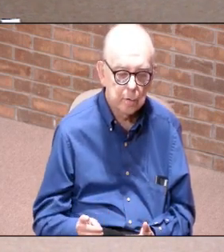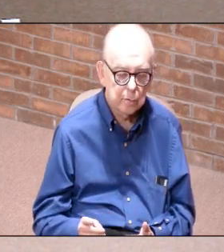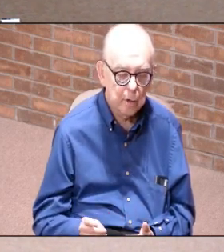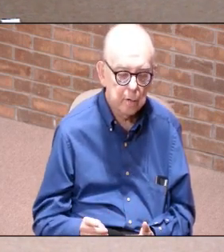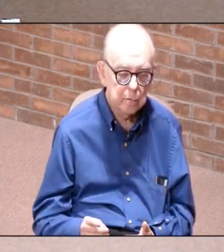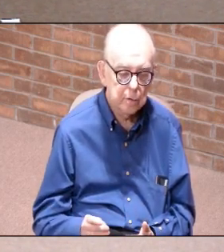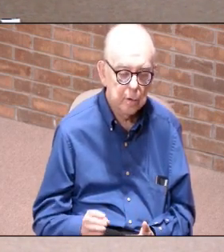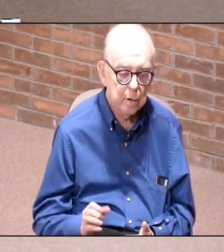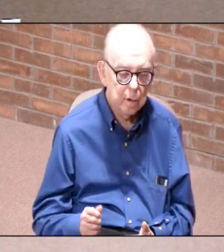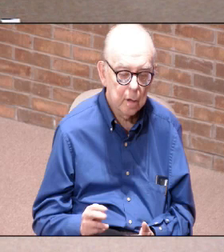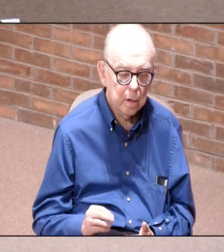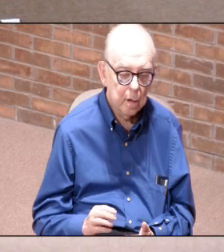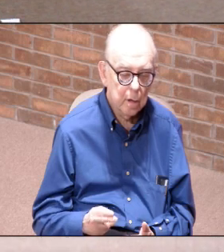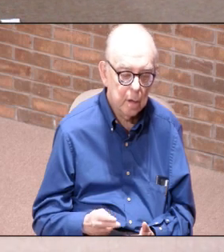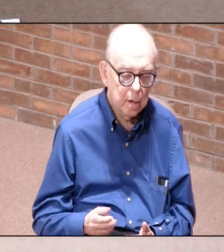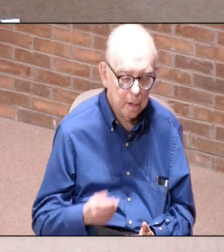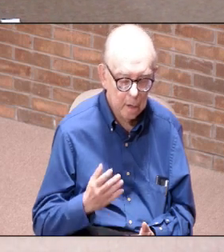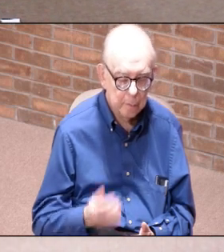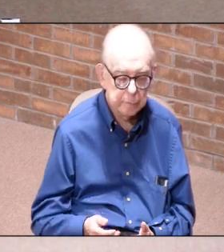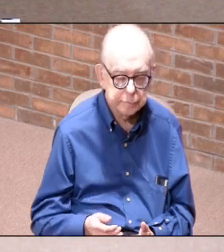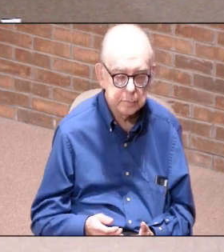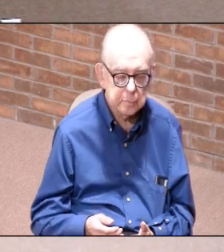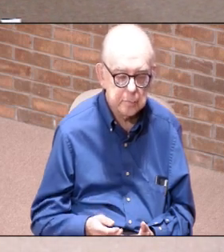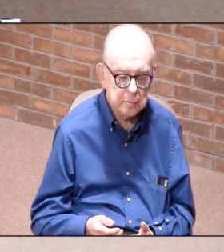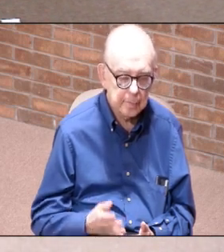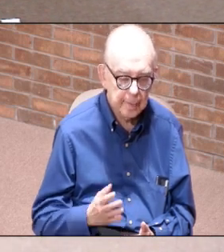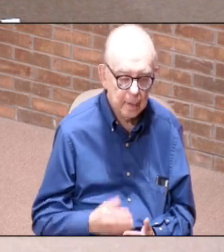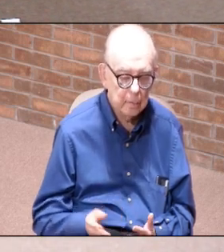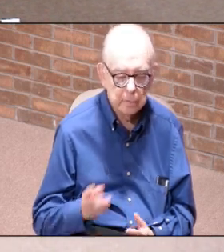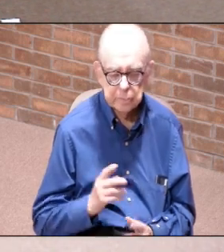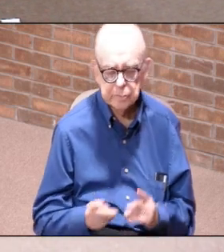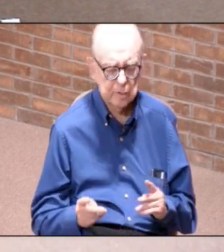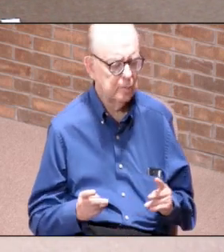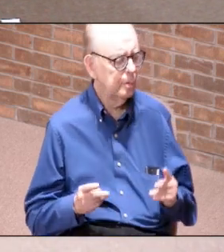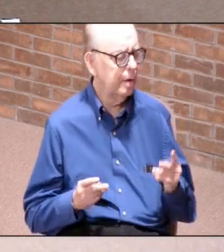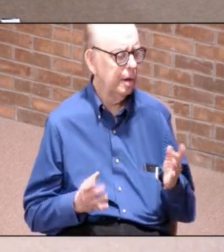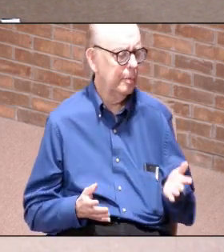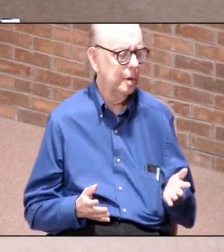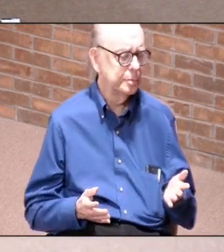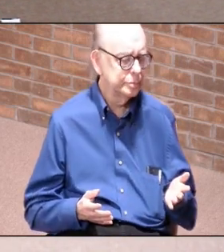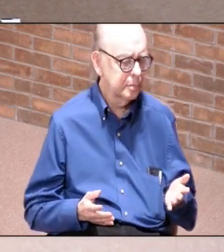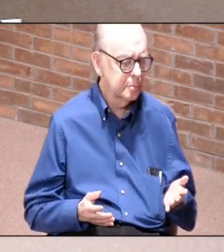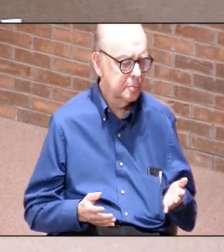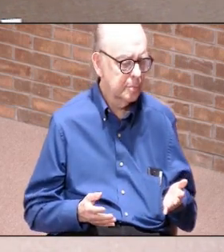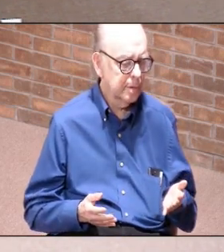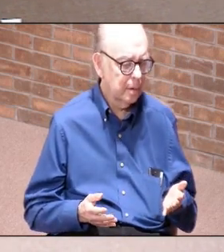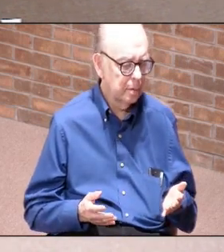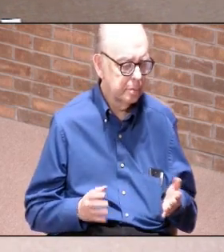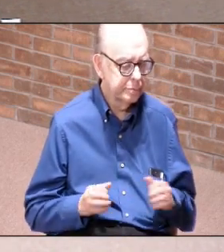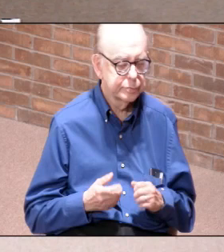Jonah. Because some people say, well, hold on.